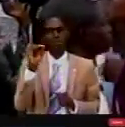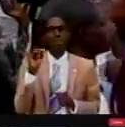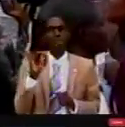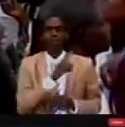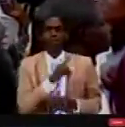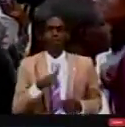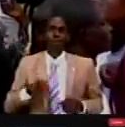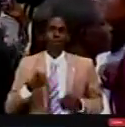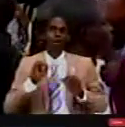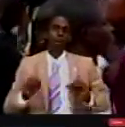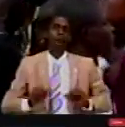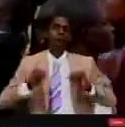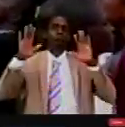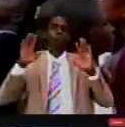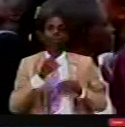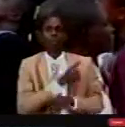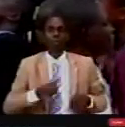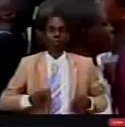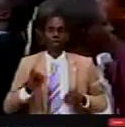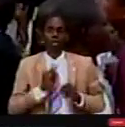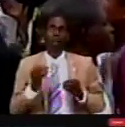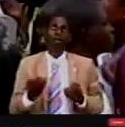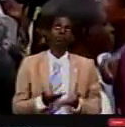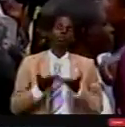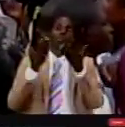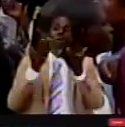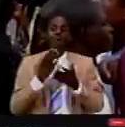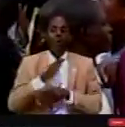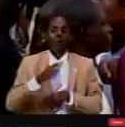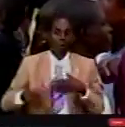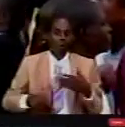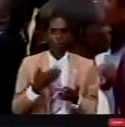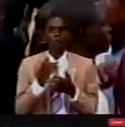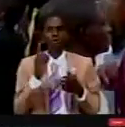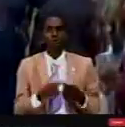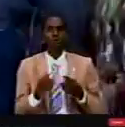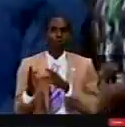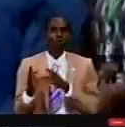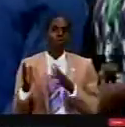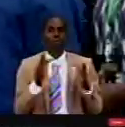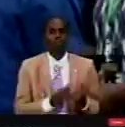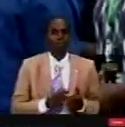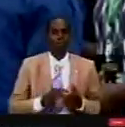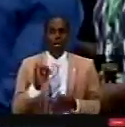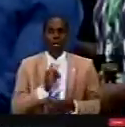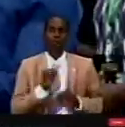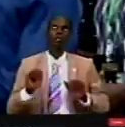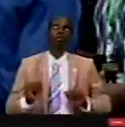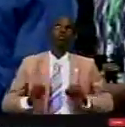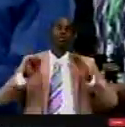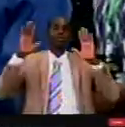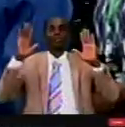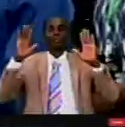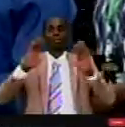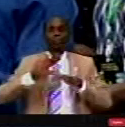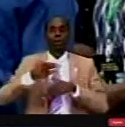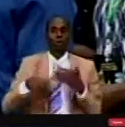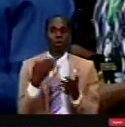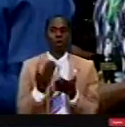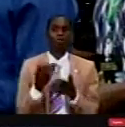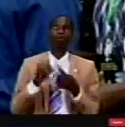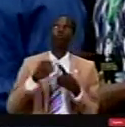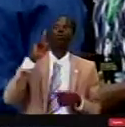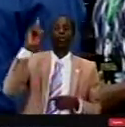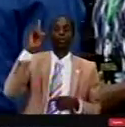Lodge I sacrifice All to Jesus I Surrender talk to him I